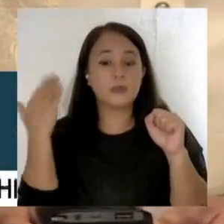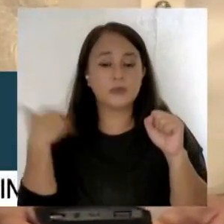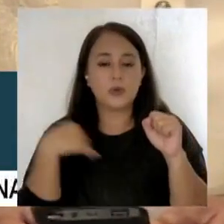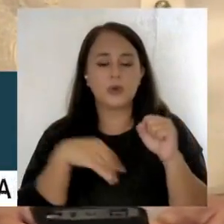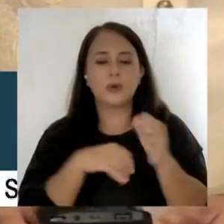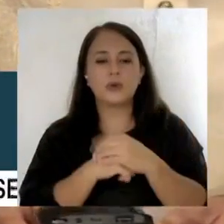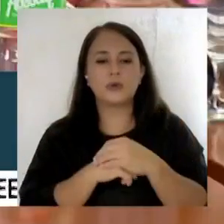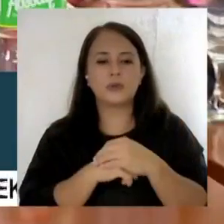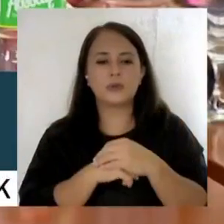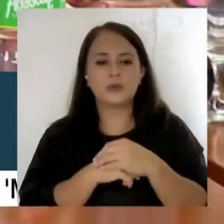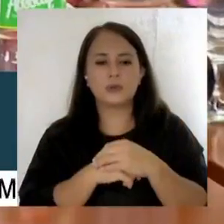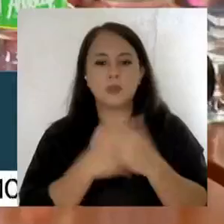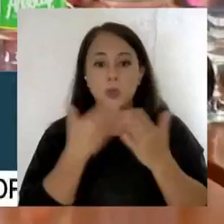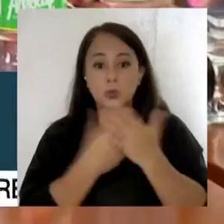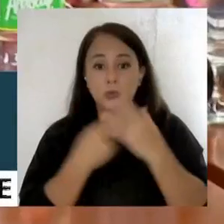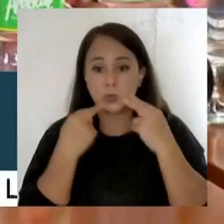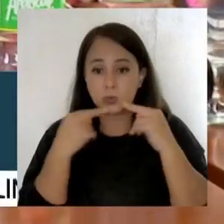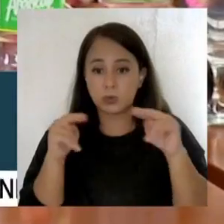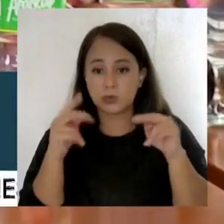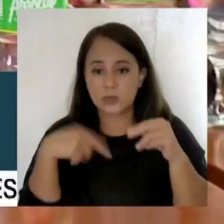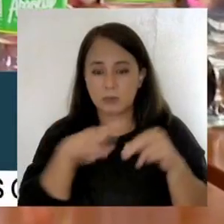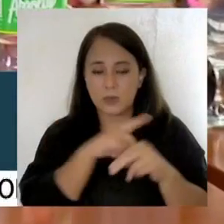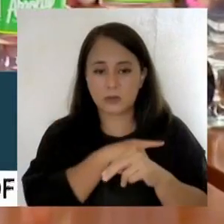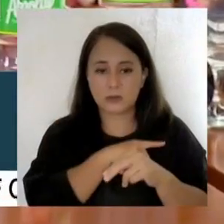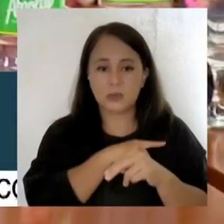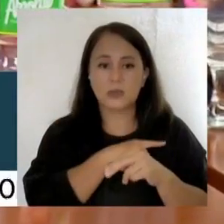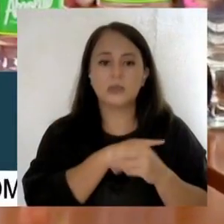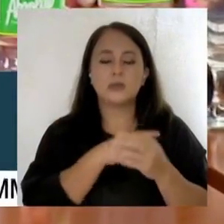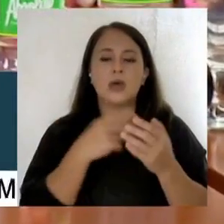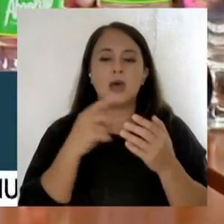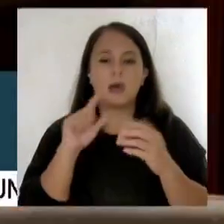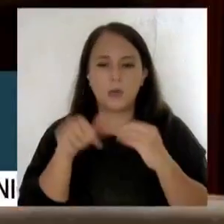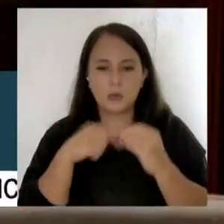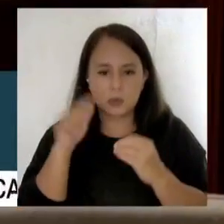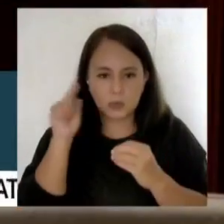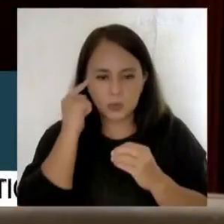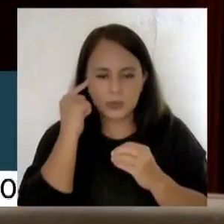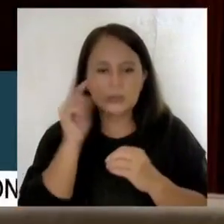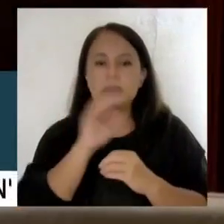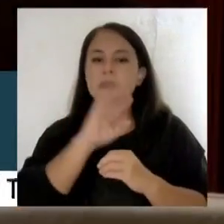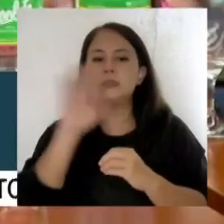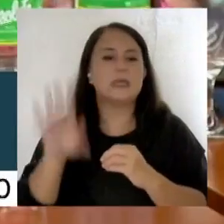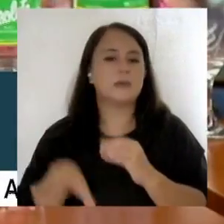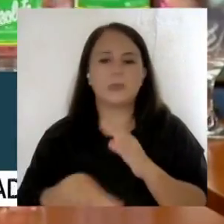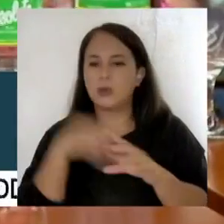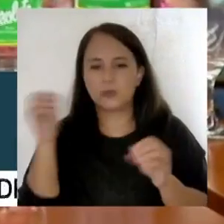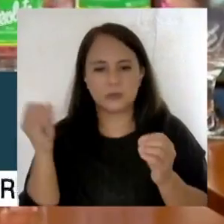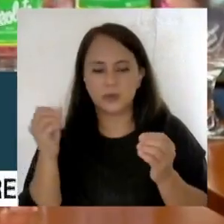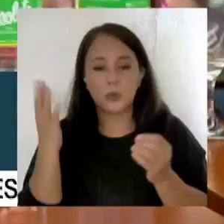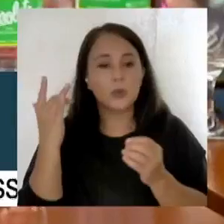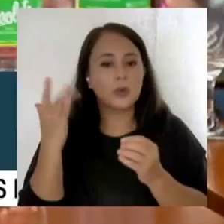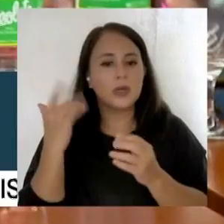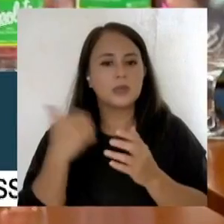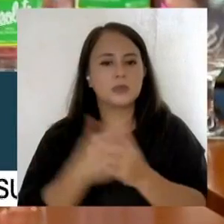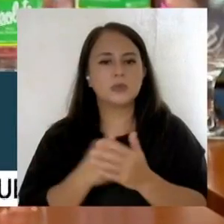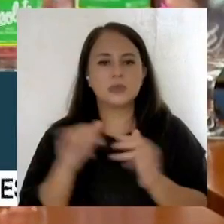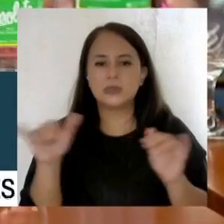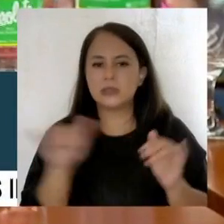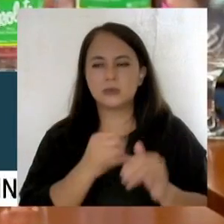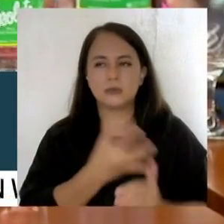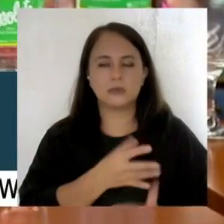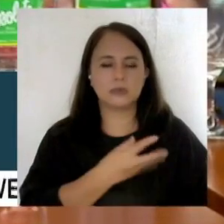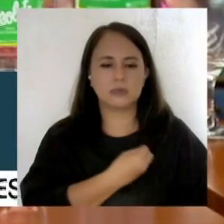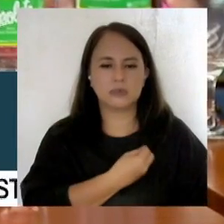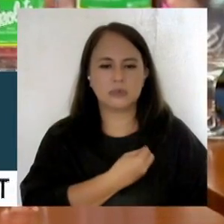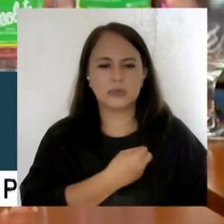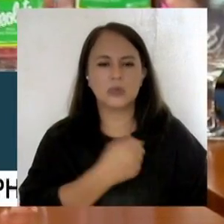news about us, about the governor, it would never come out. Kasi nga, they are also afraid. Someone will